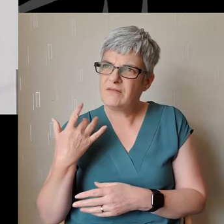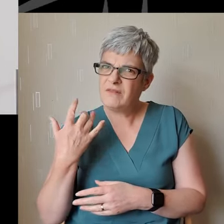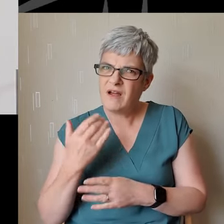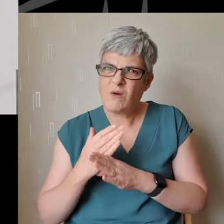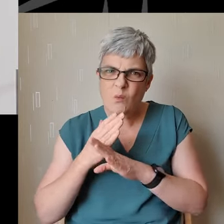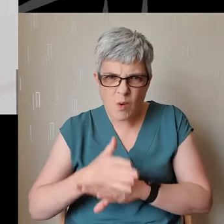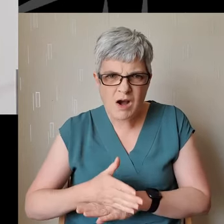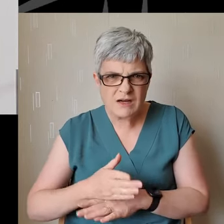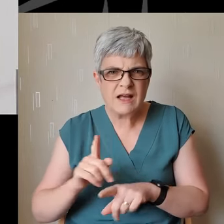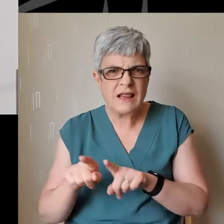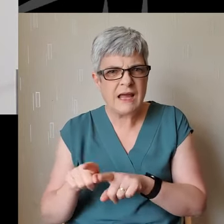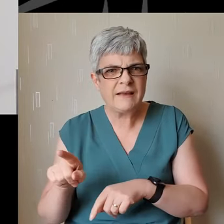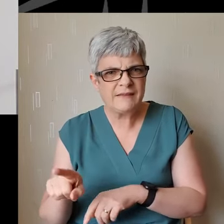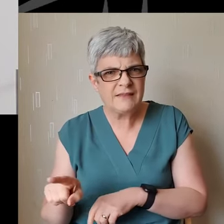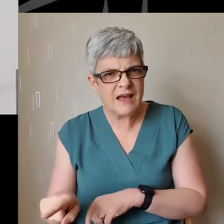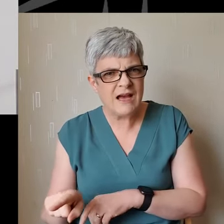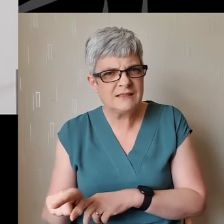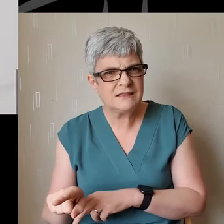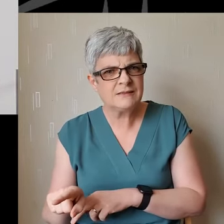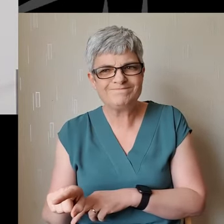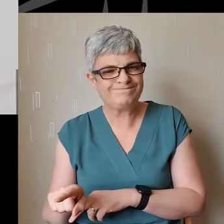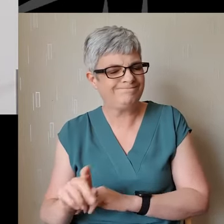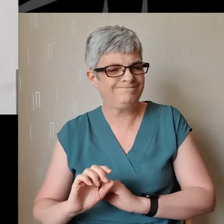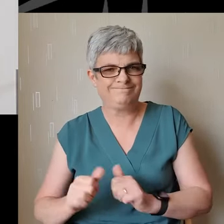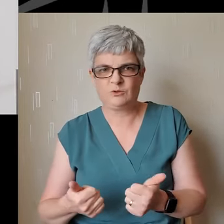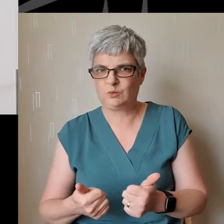practice, we've not done so well.